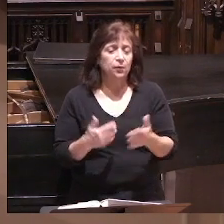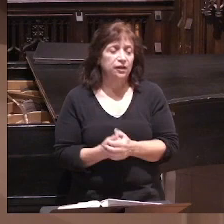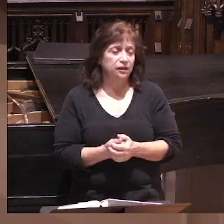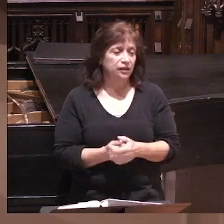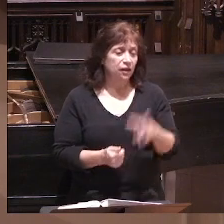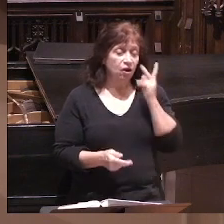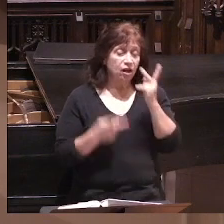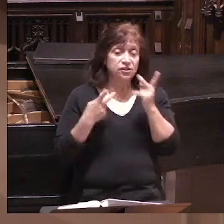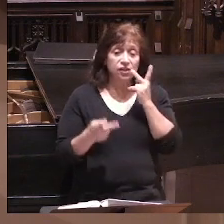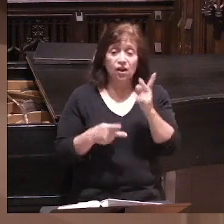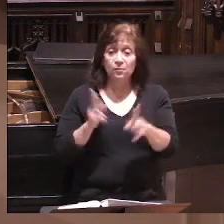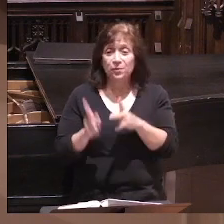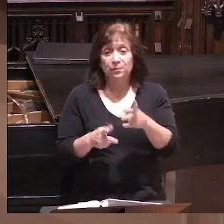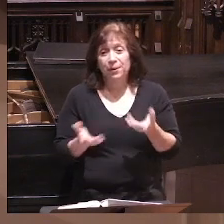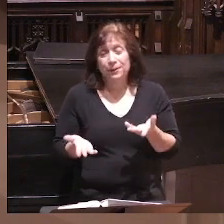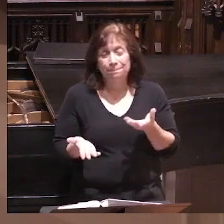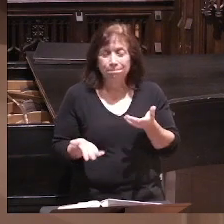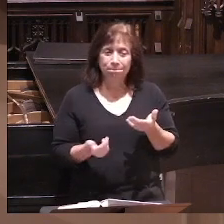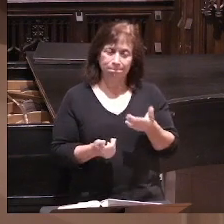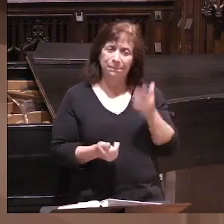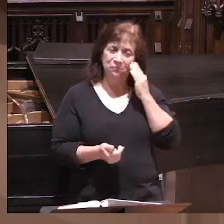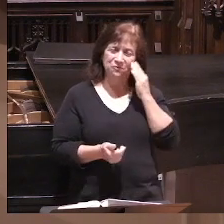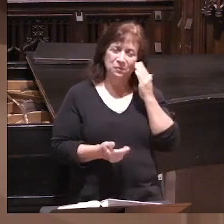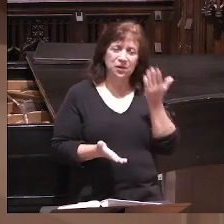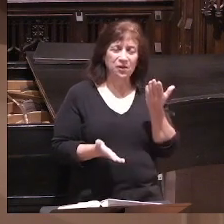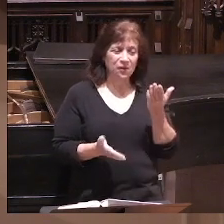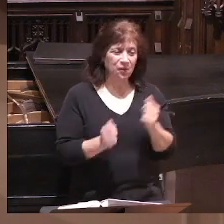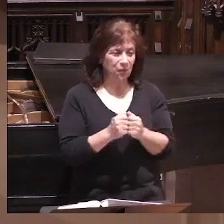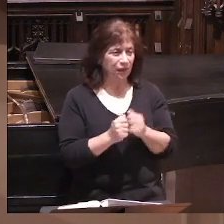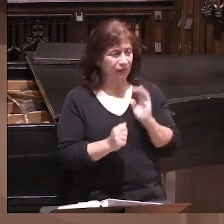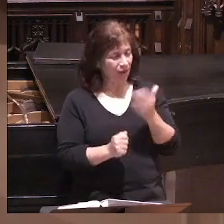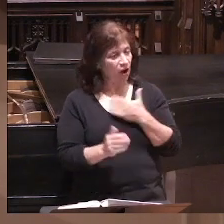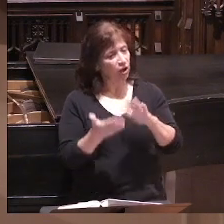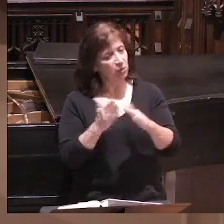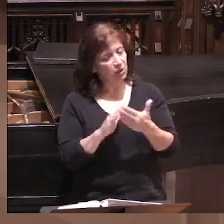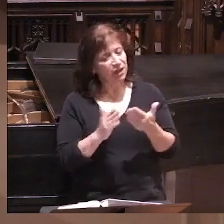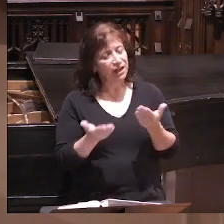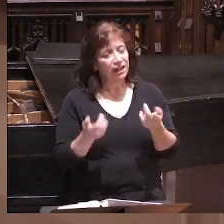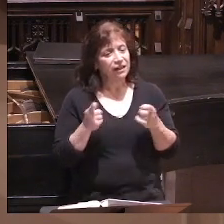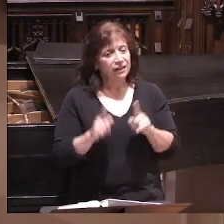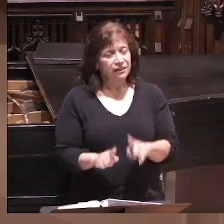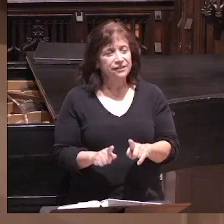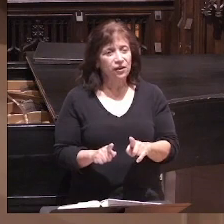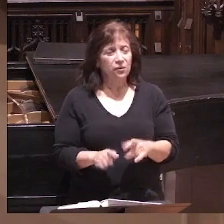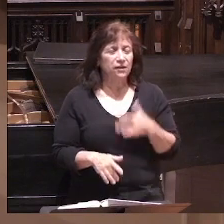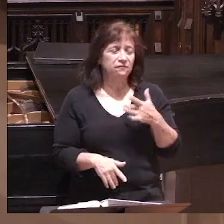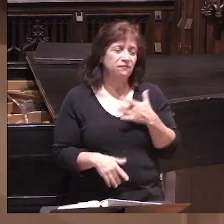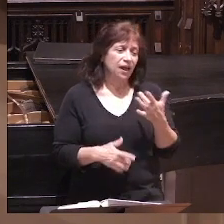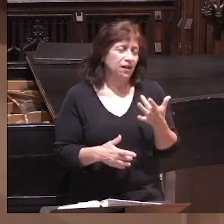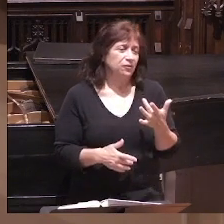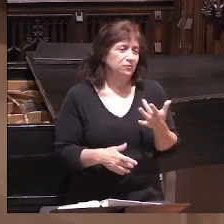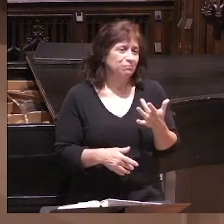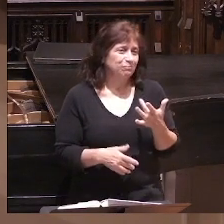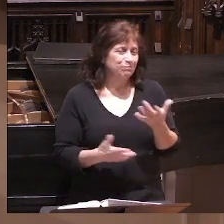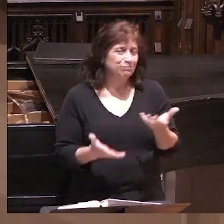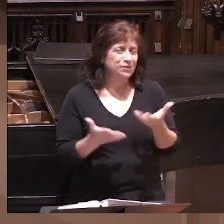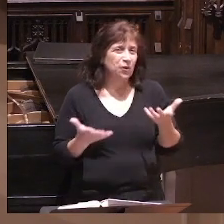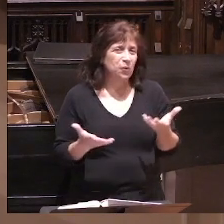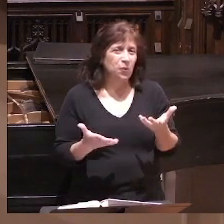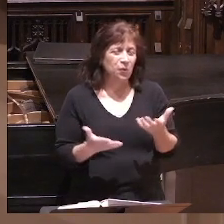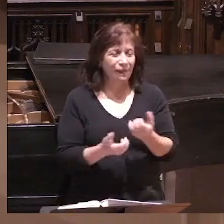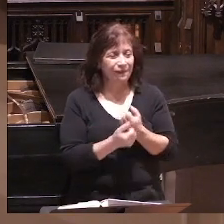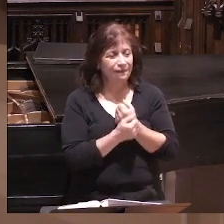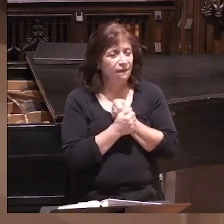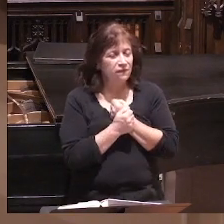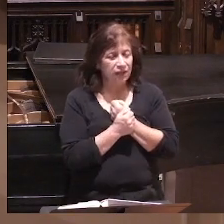I saw people, you know, I'm familiar with our community, and so it just felt so